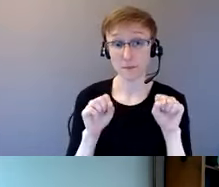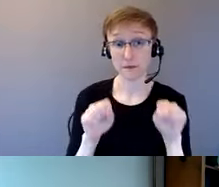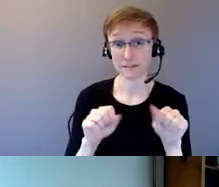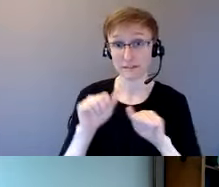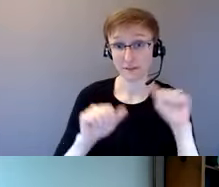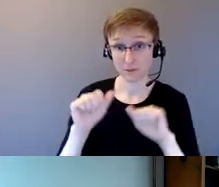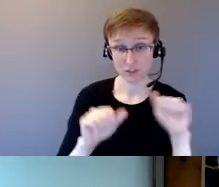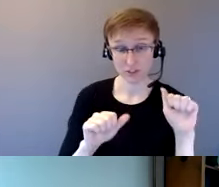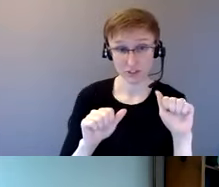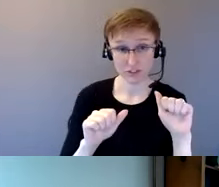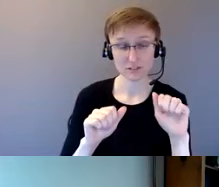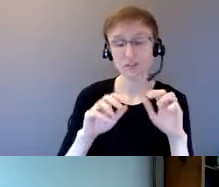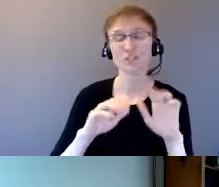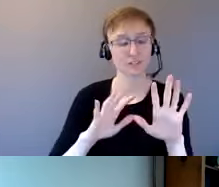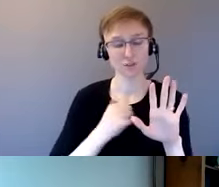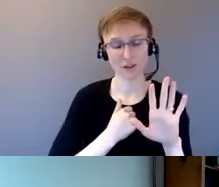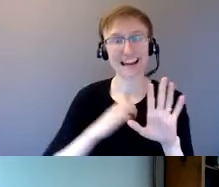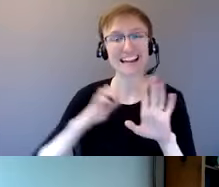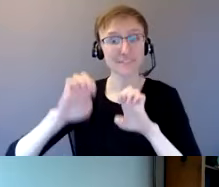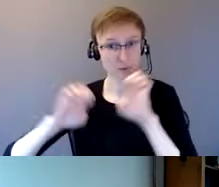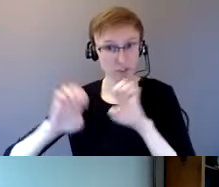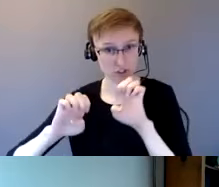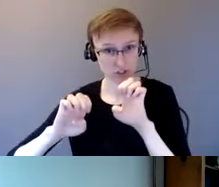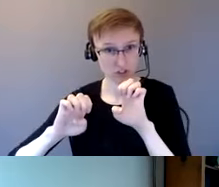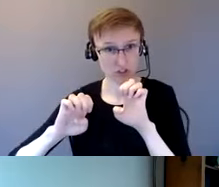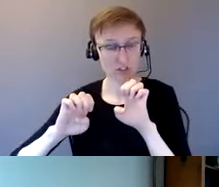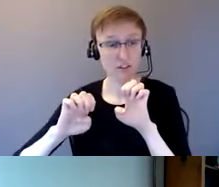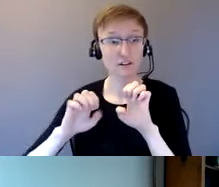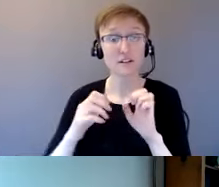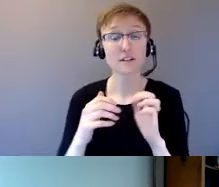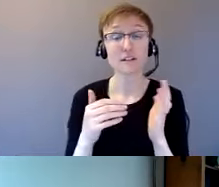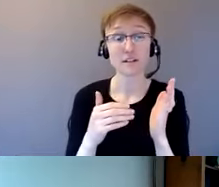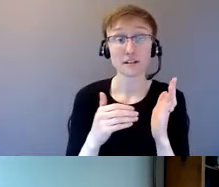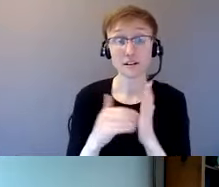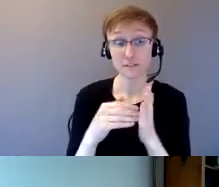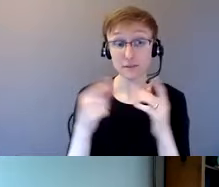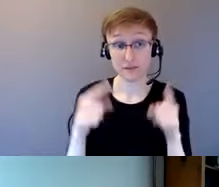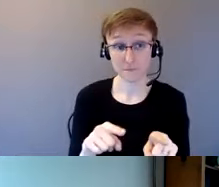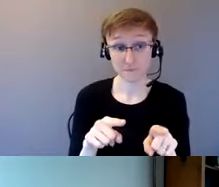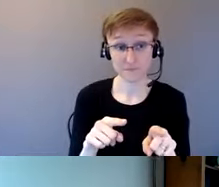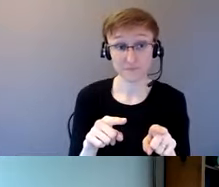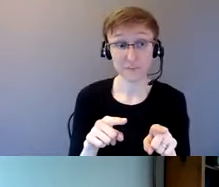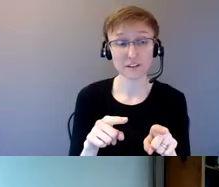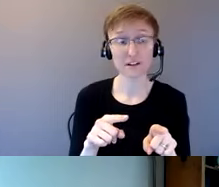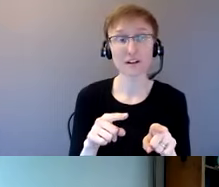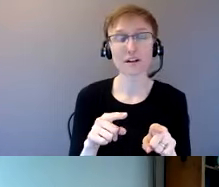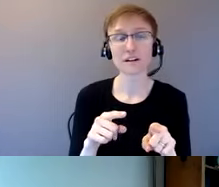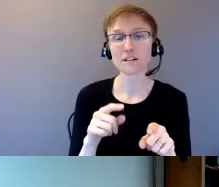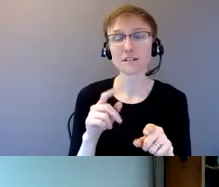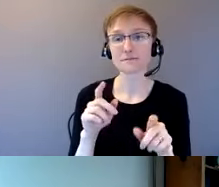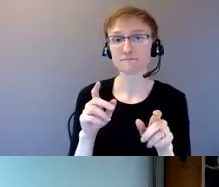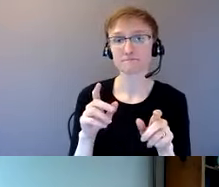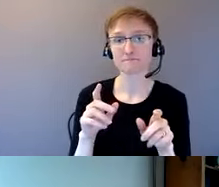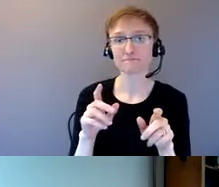are evaluations. So often we get requests as a designated capacity assessor. I'm often asked to comment on